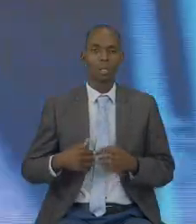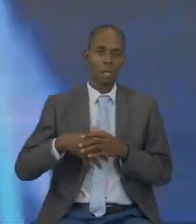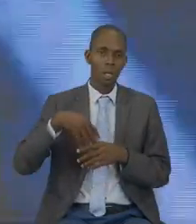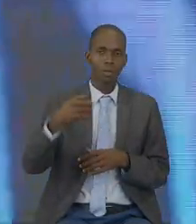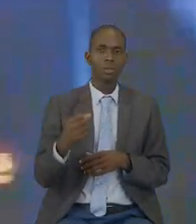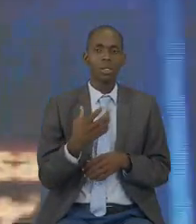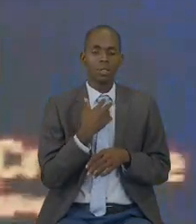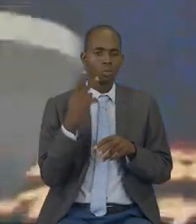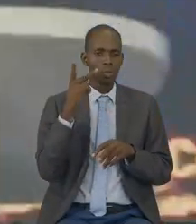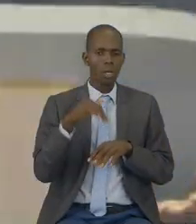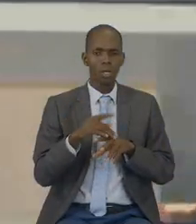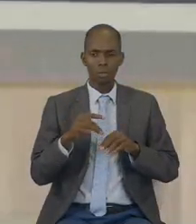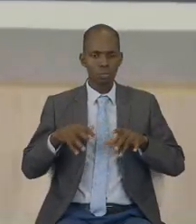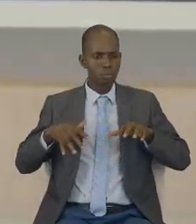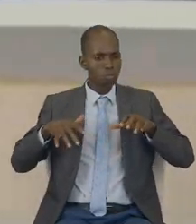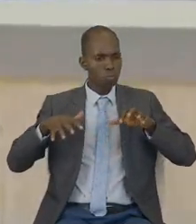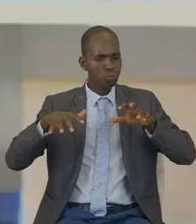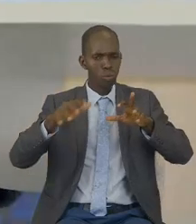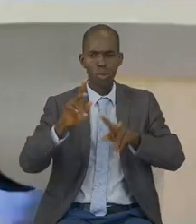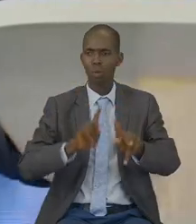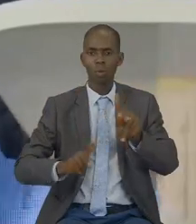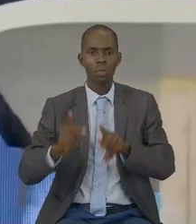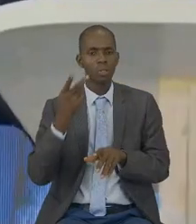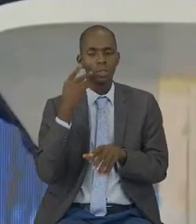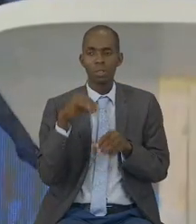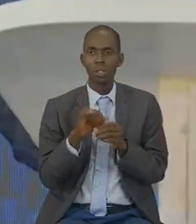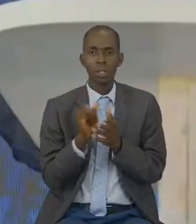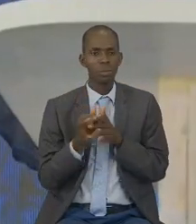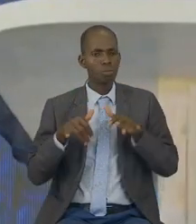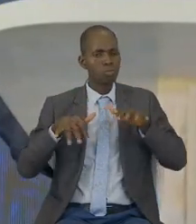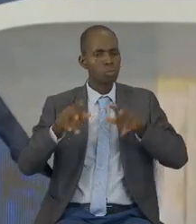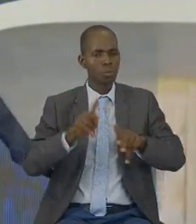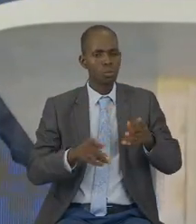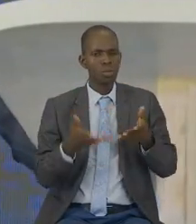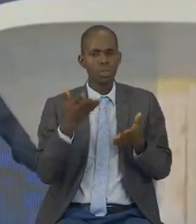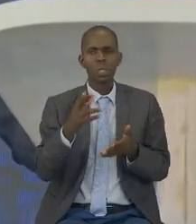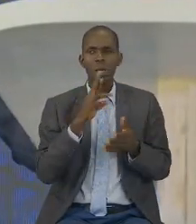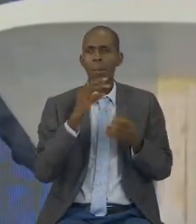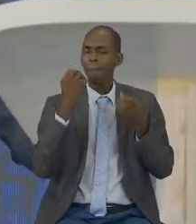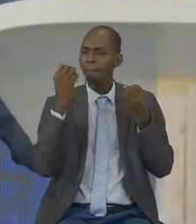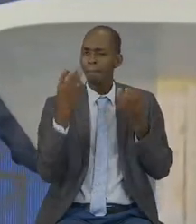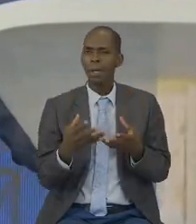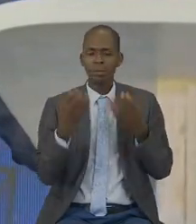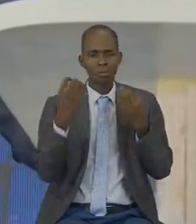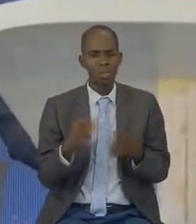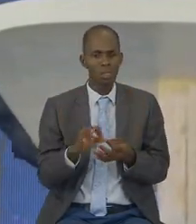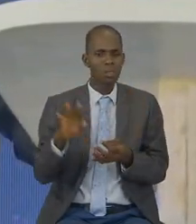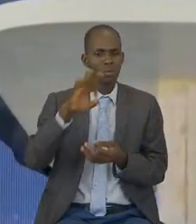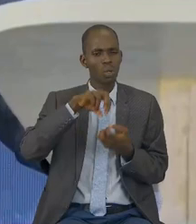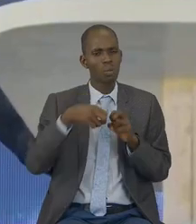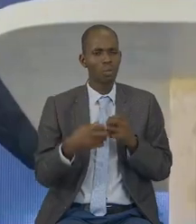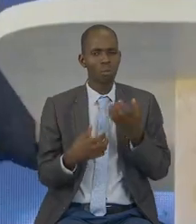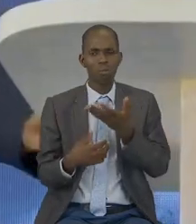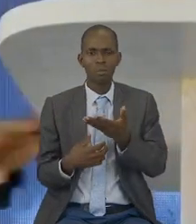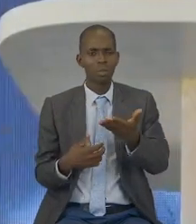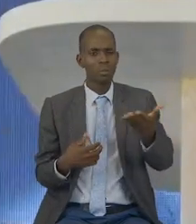your congregation, and you see that in the congregation there's a lot of spiritual problems. The